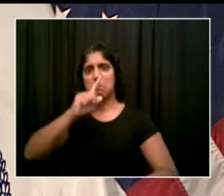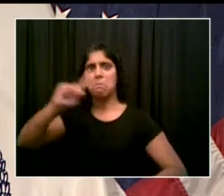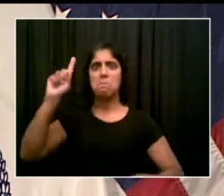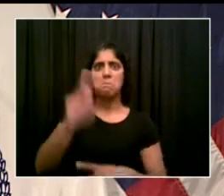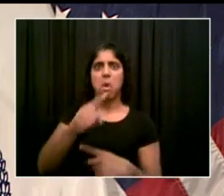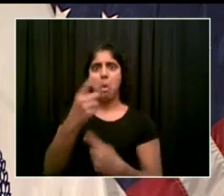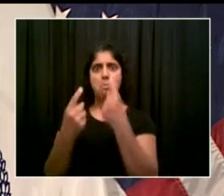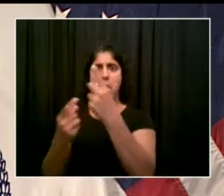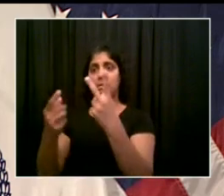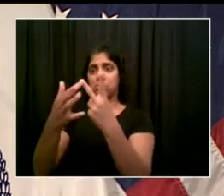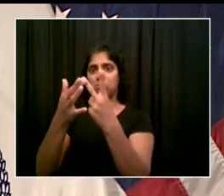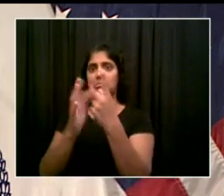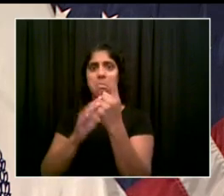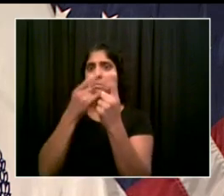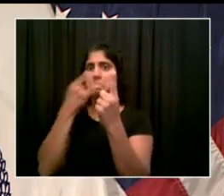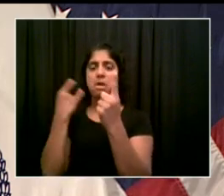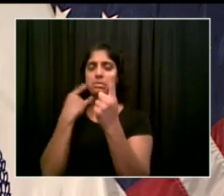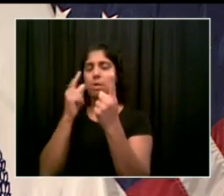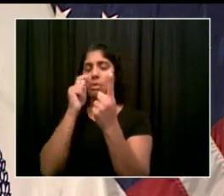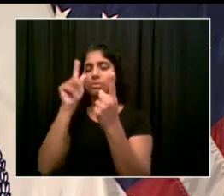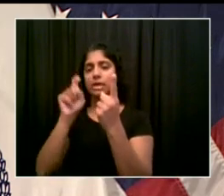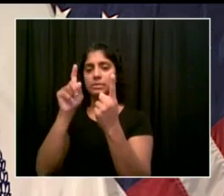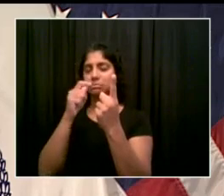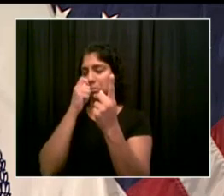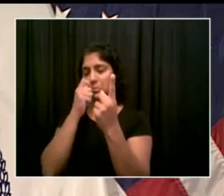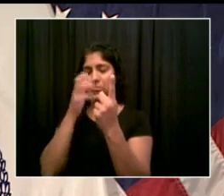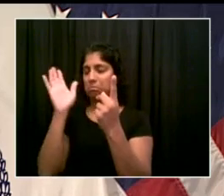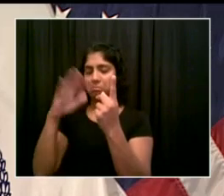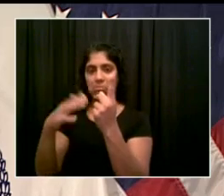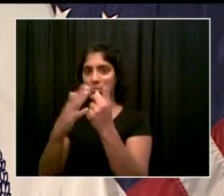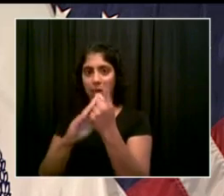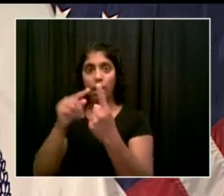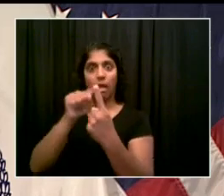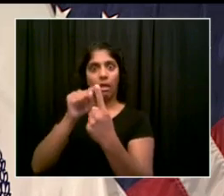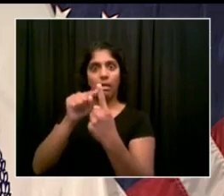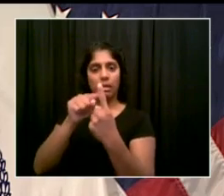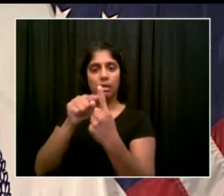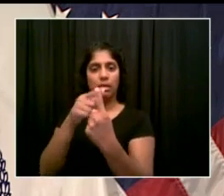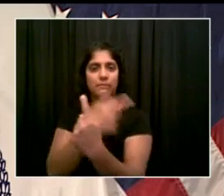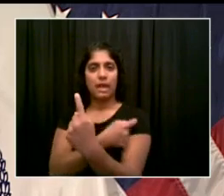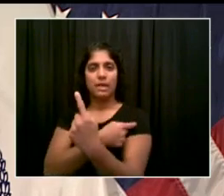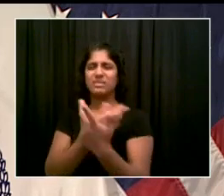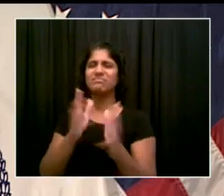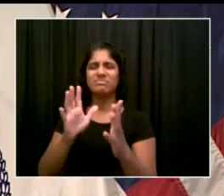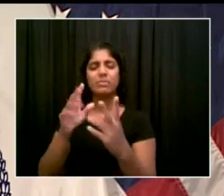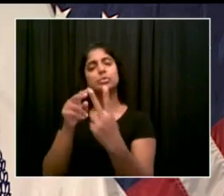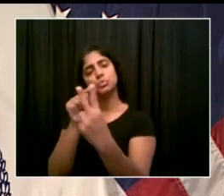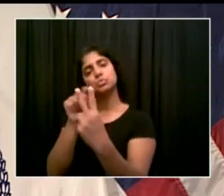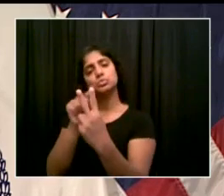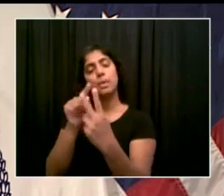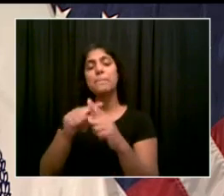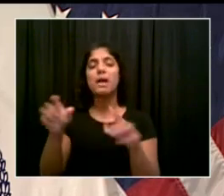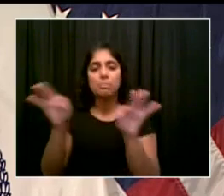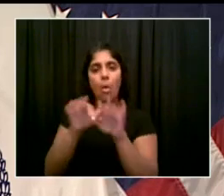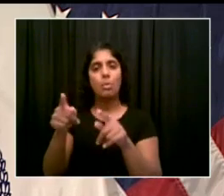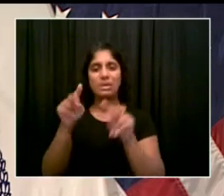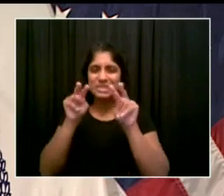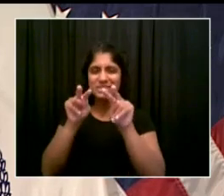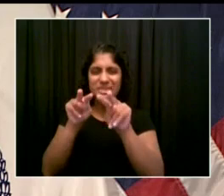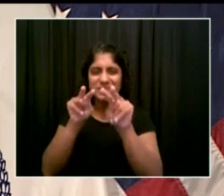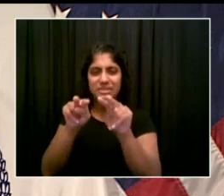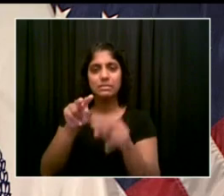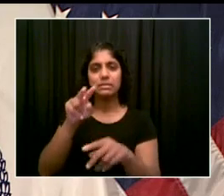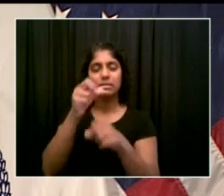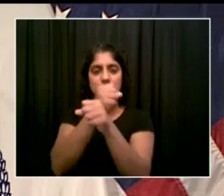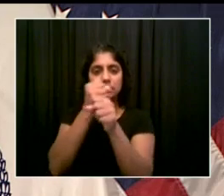it's premature to say what we would do in terms of the FDA approval or when it will come. What is very clear is we will do more and